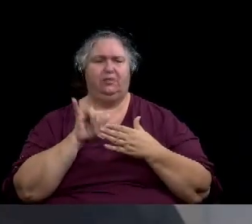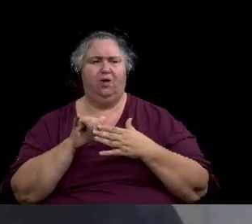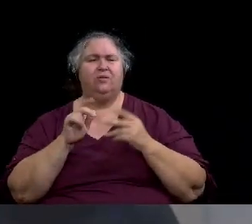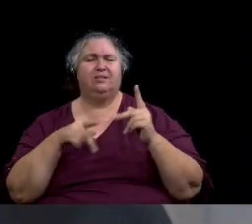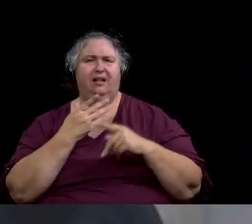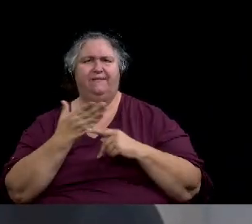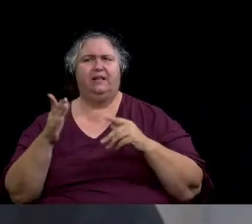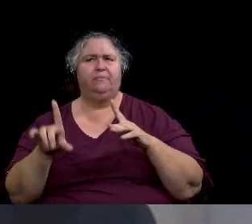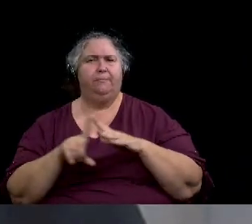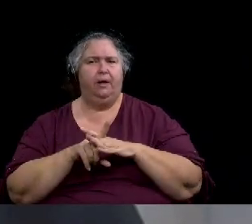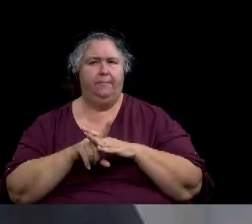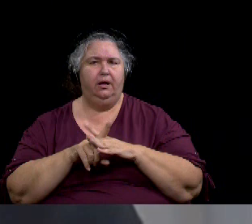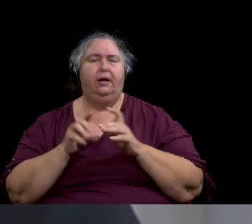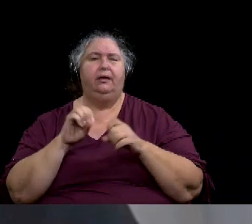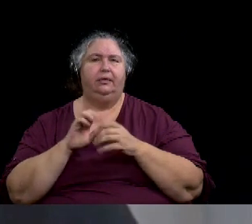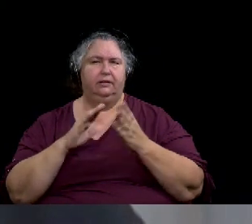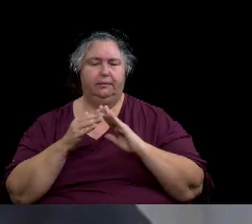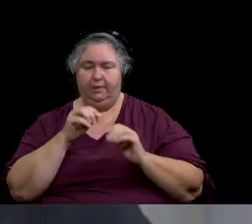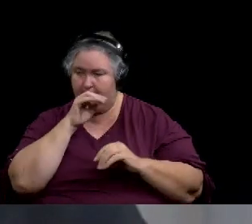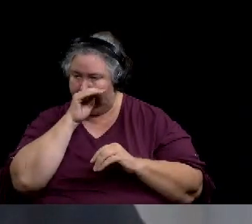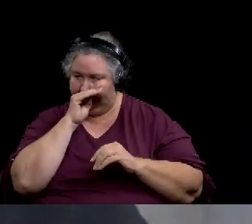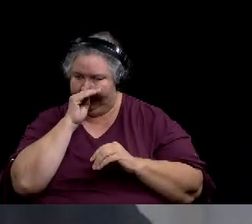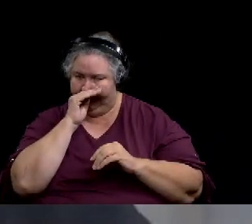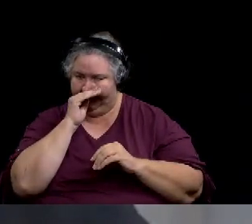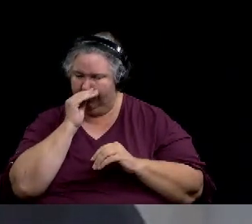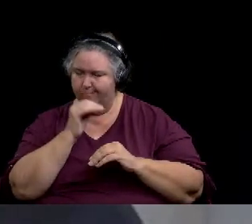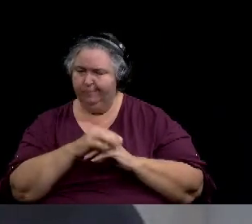up in a community that are